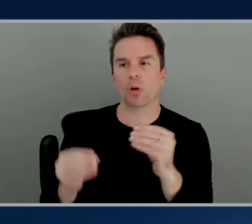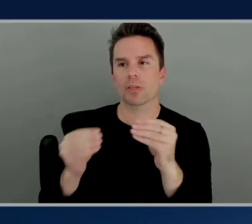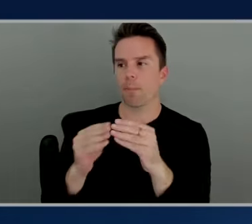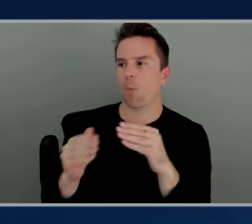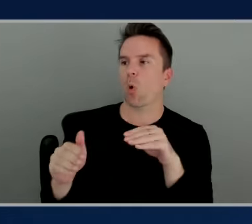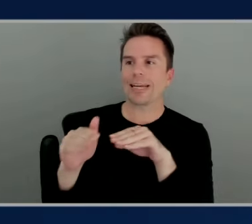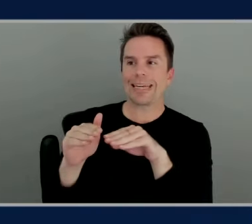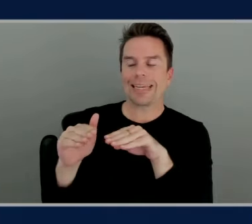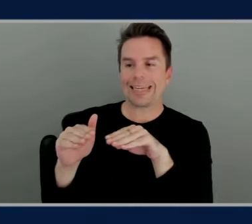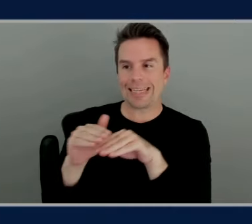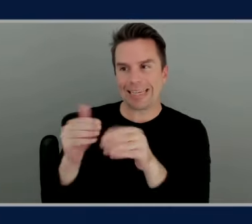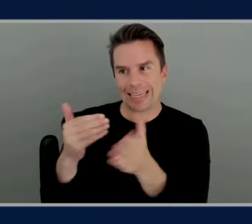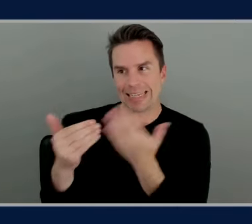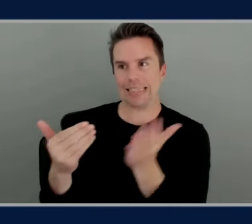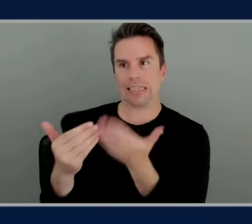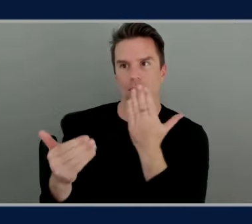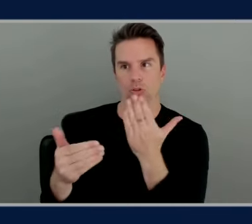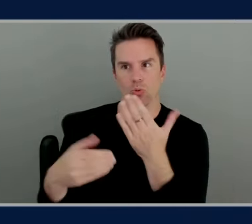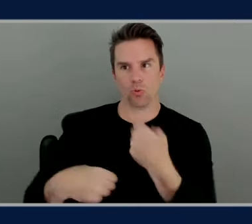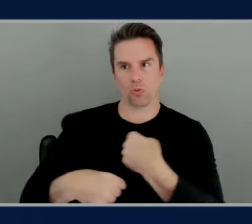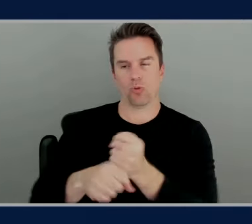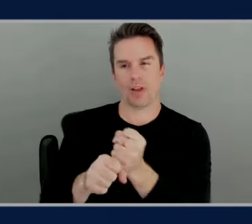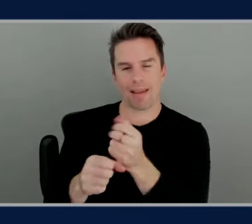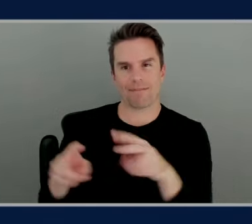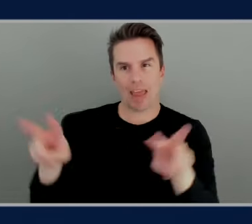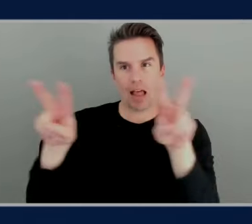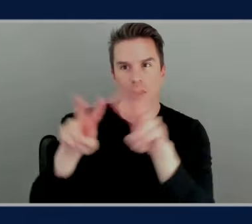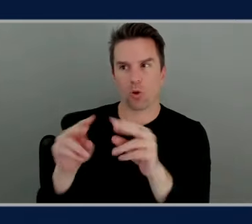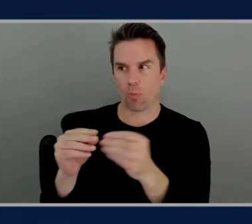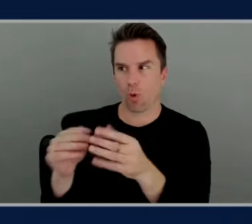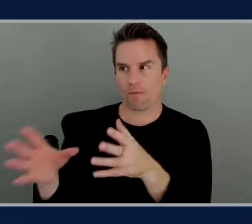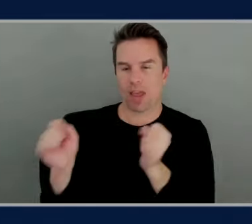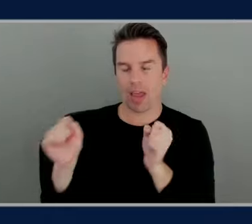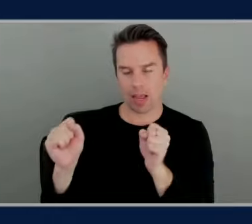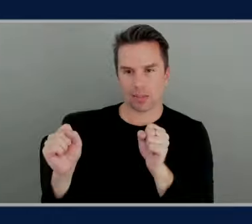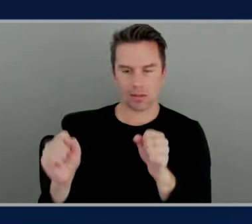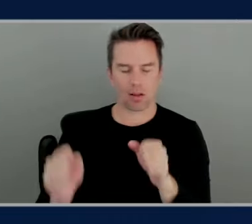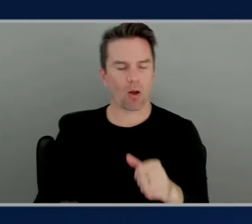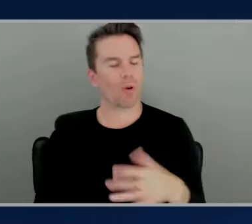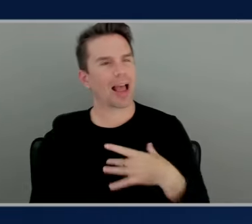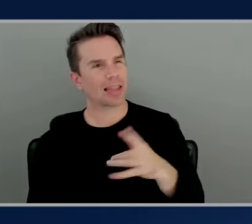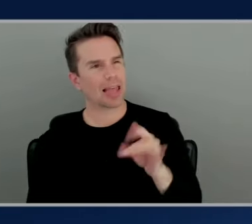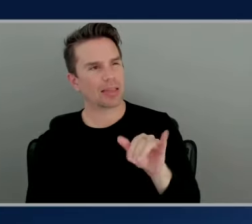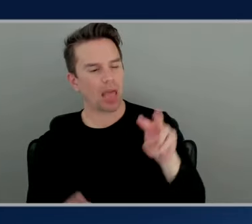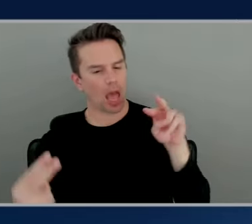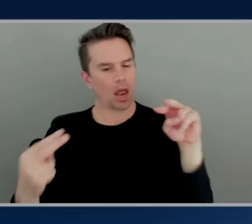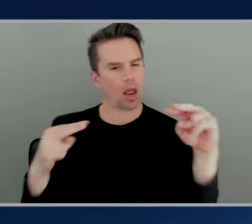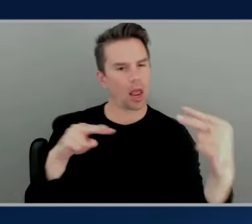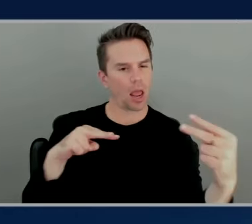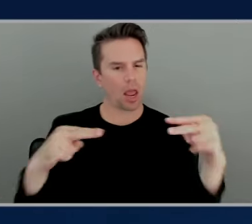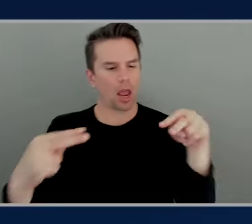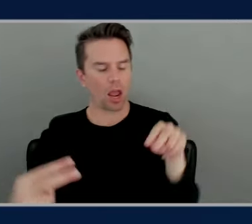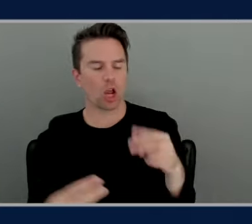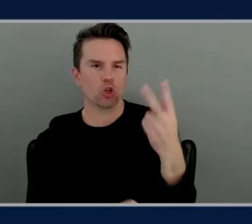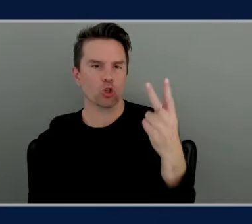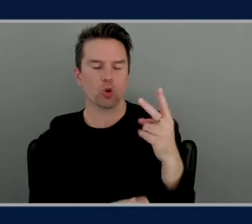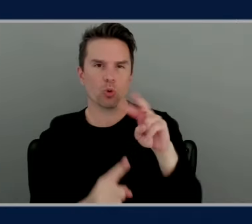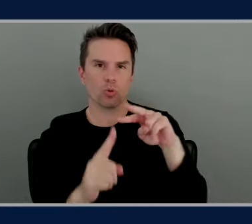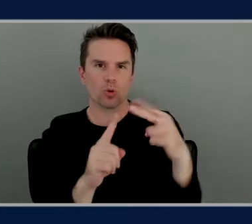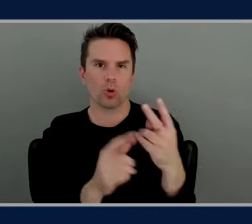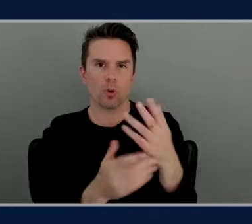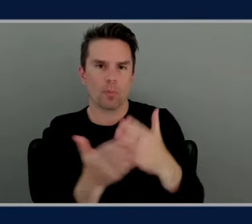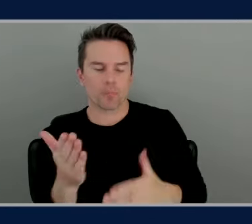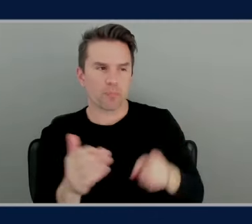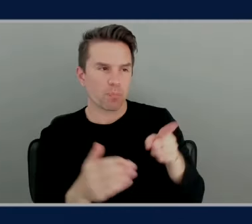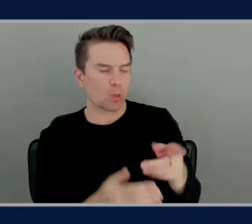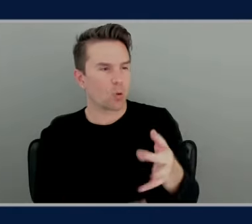quicker. So. Yeah. Yeah. I really like that kind of like two-prong approach of where, you know, like, hey, I understand and recognize that you're this expert scientist, but